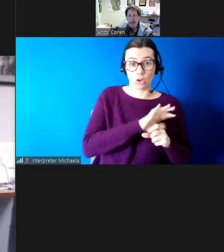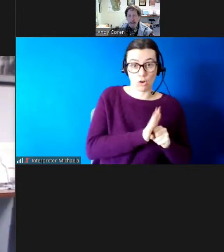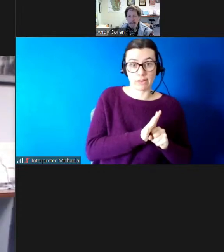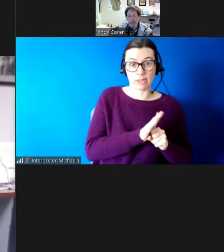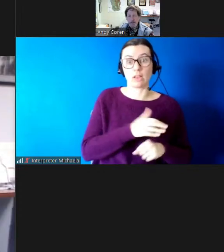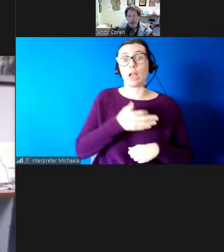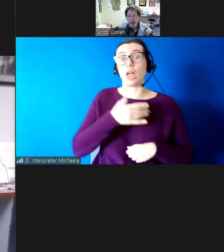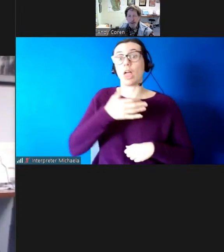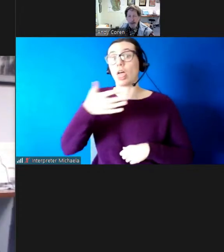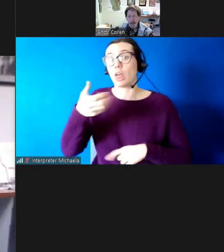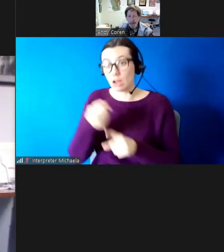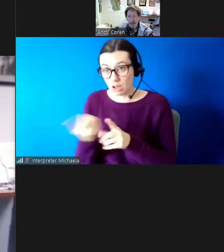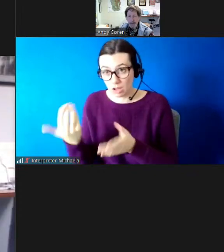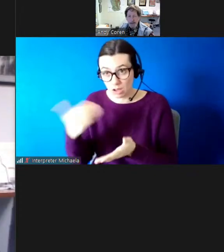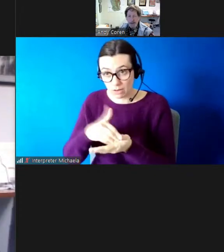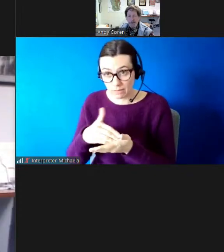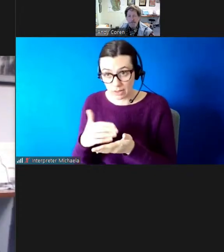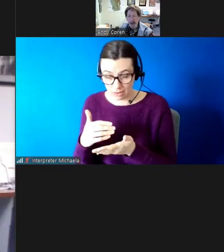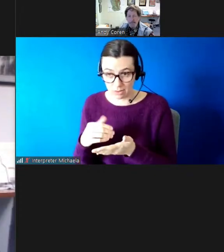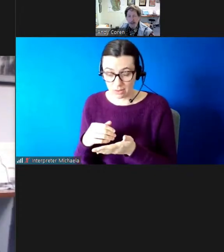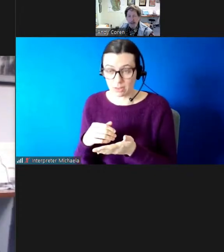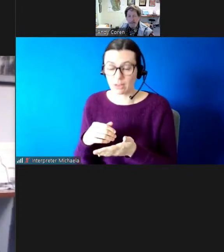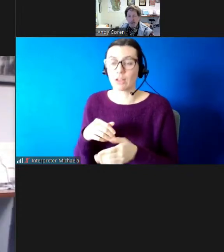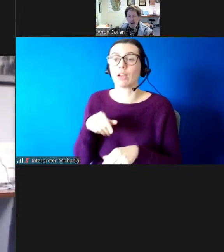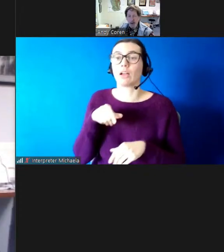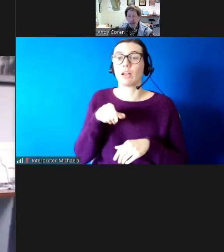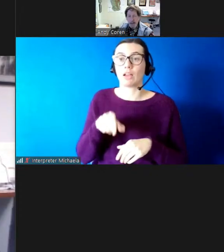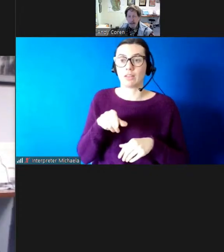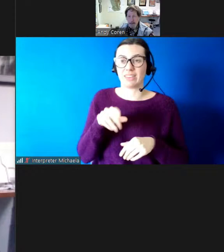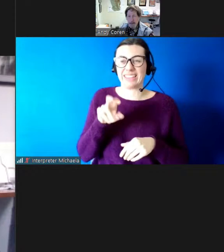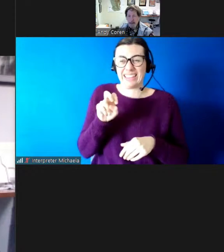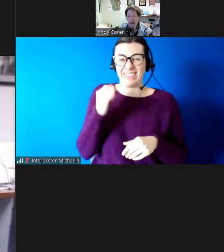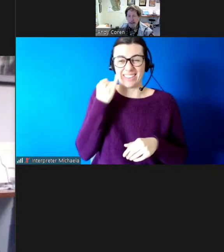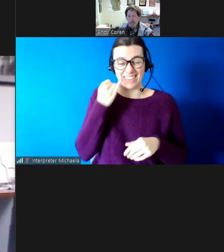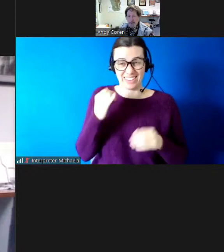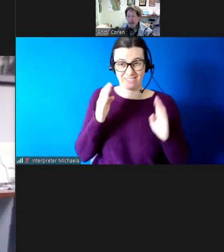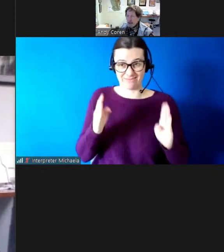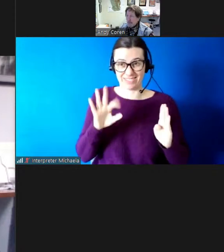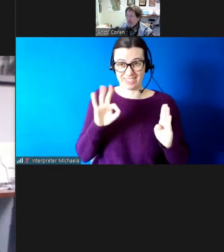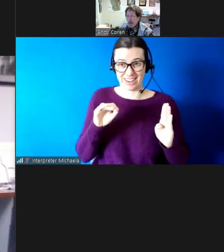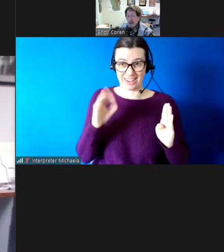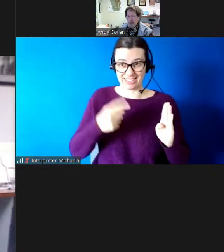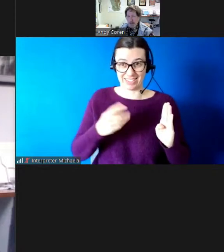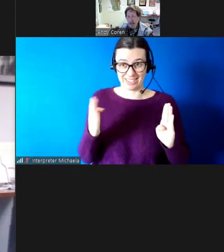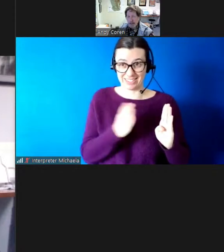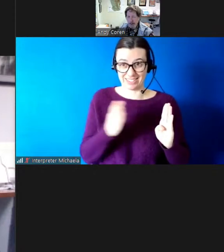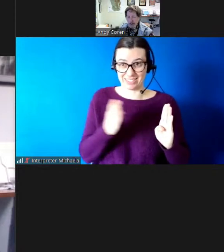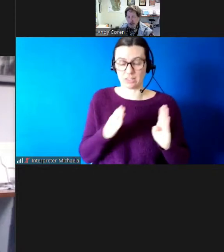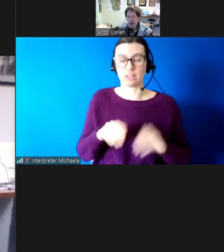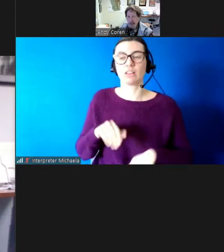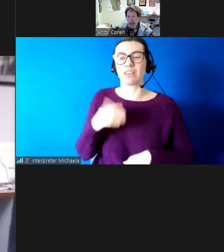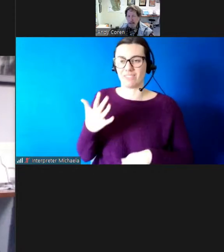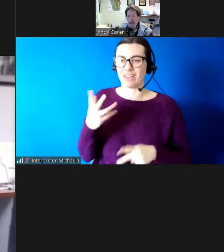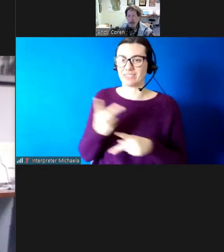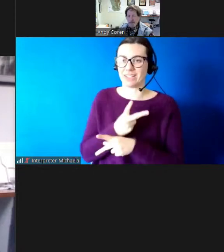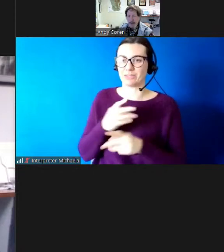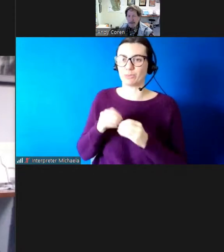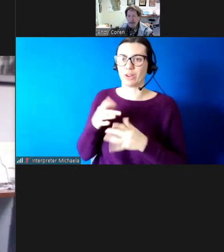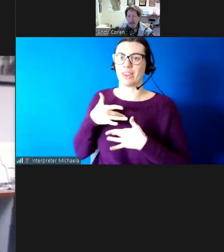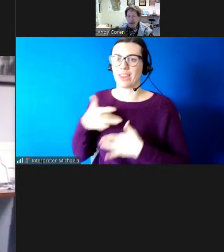infection, even within 90 days, is 5 times more likely than infection following vaccination. So